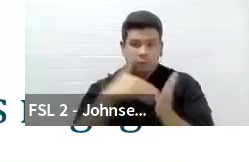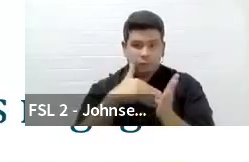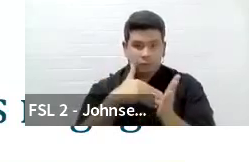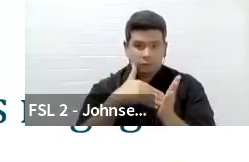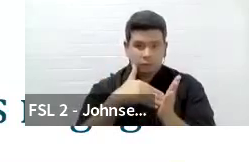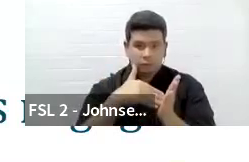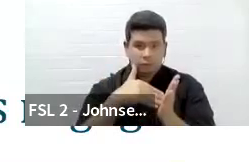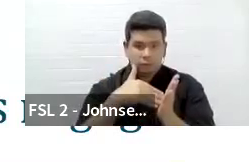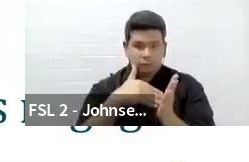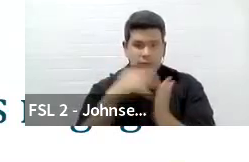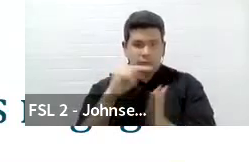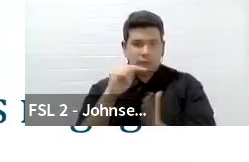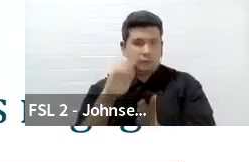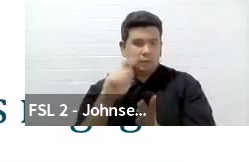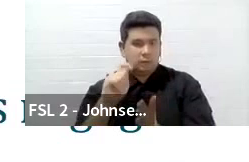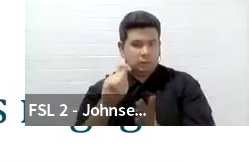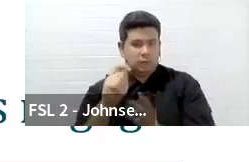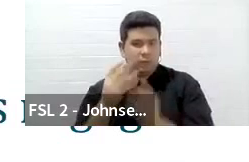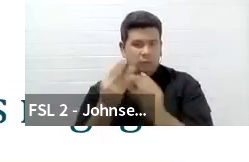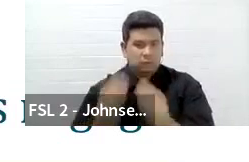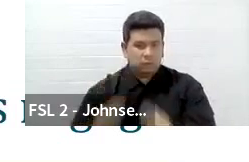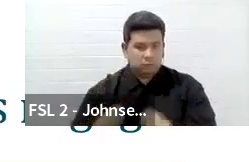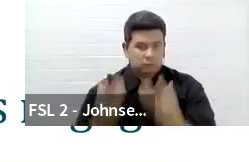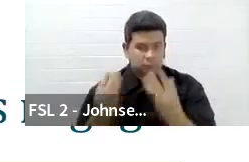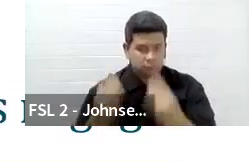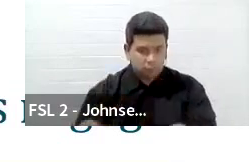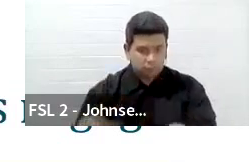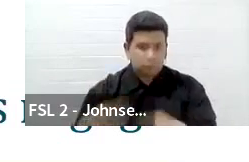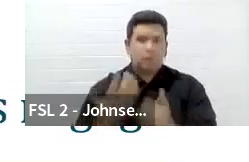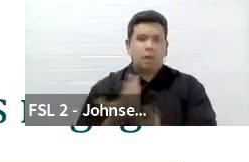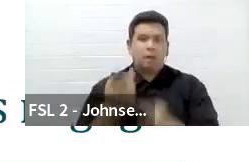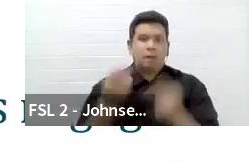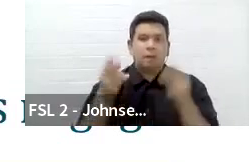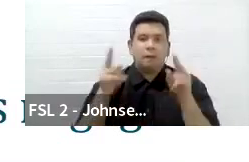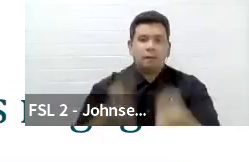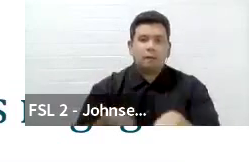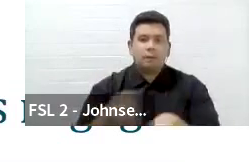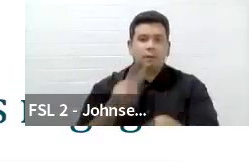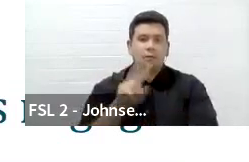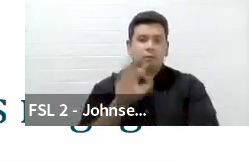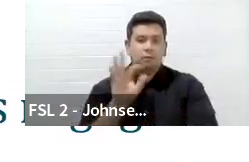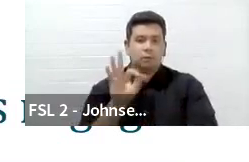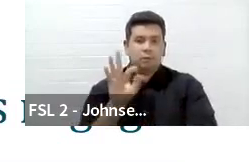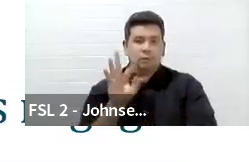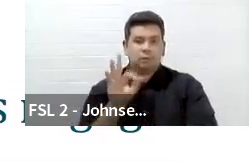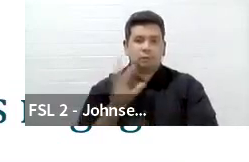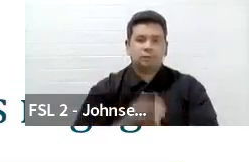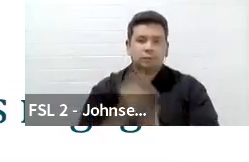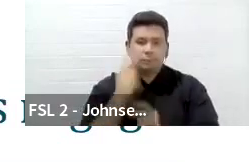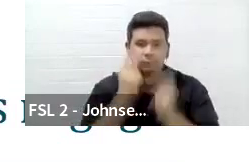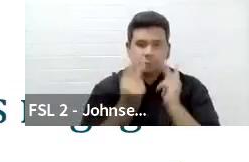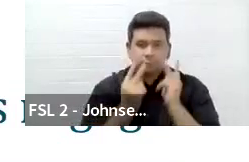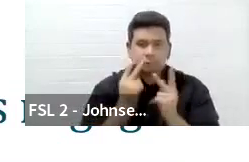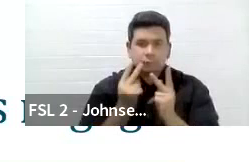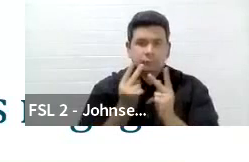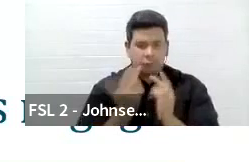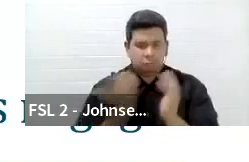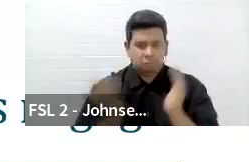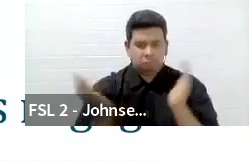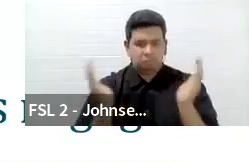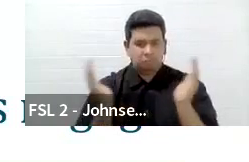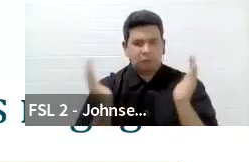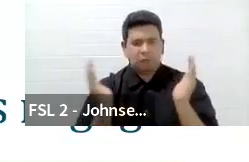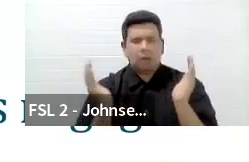loss due to immigration in 2019. So as you see, this is rather small compared to